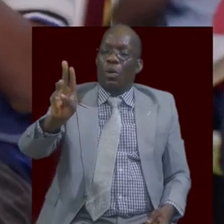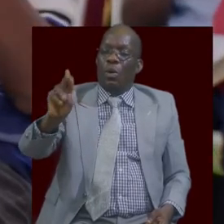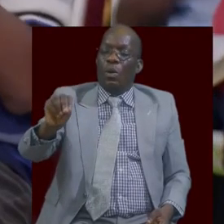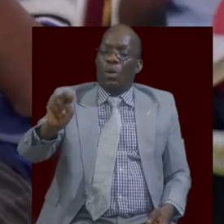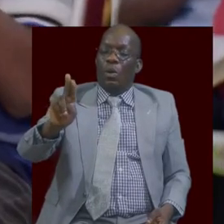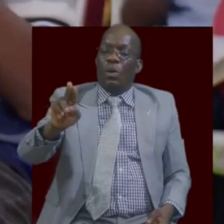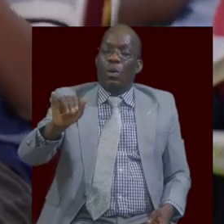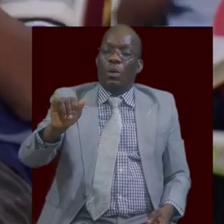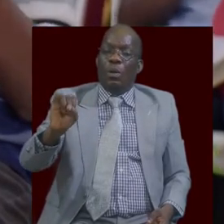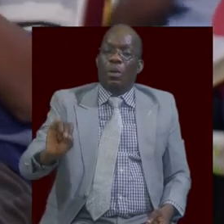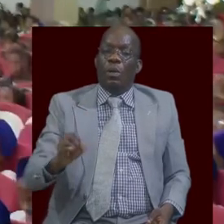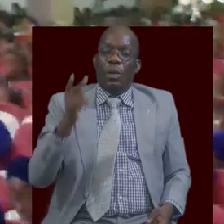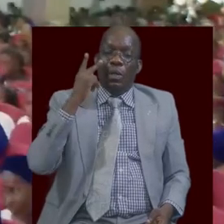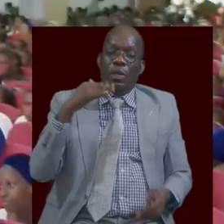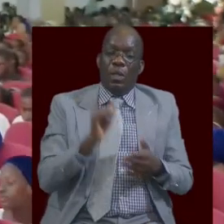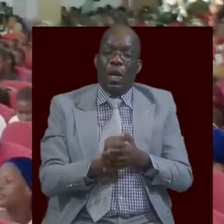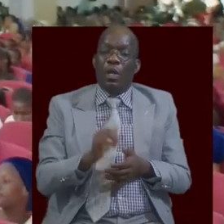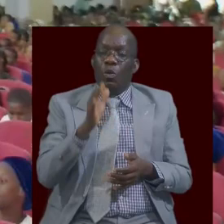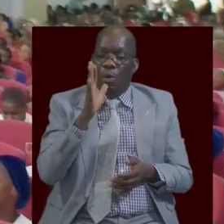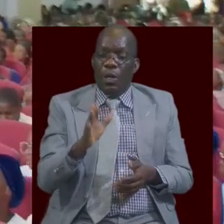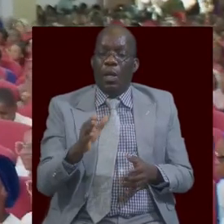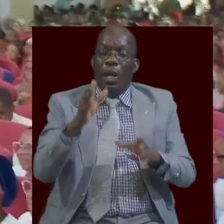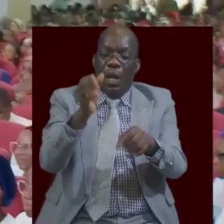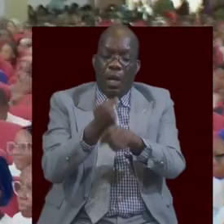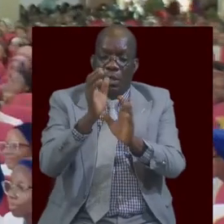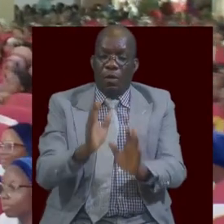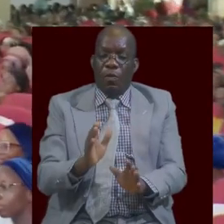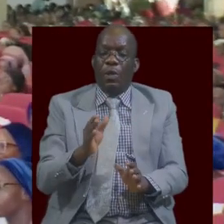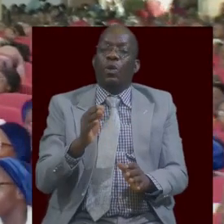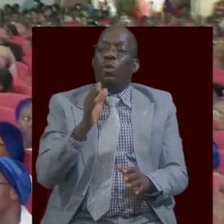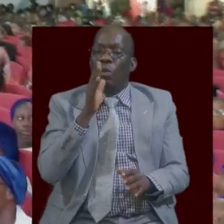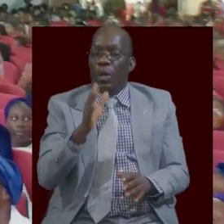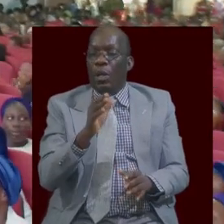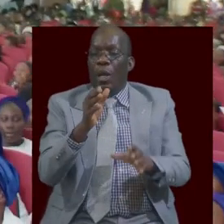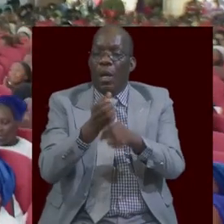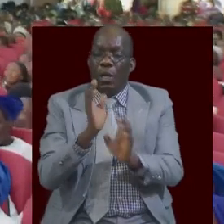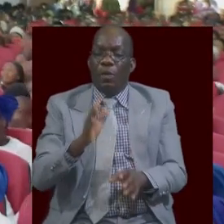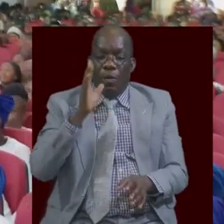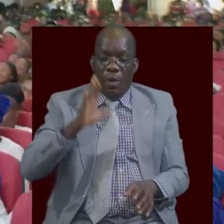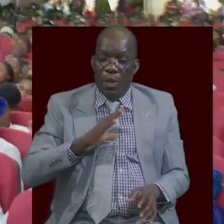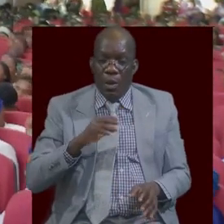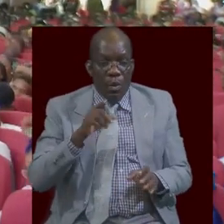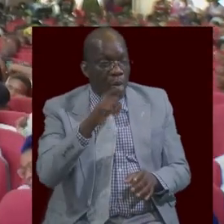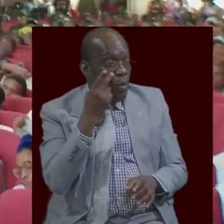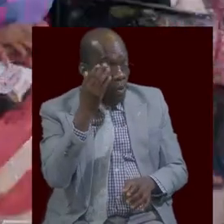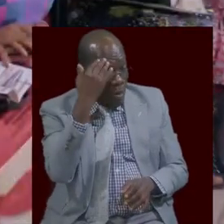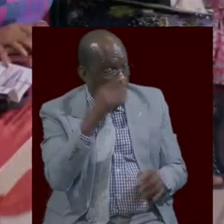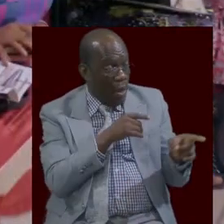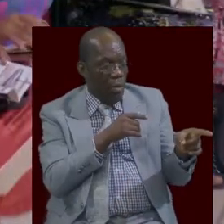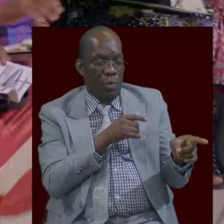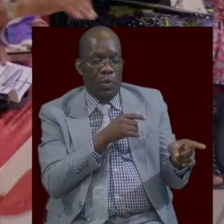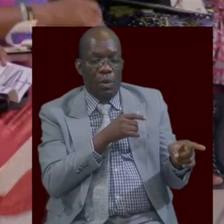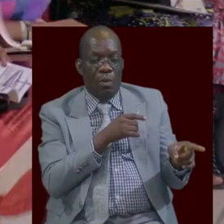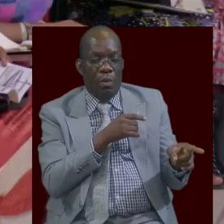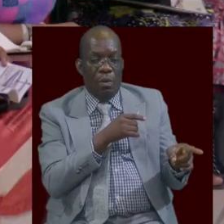Look at that woman, achieving woman, achieving lady. Did you know her? No, I didn't know her. Where's